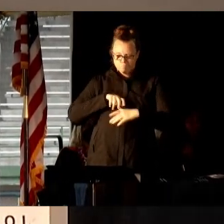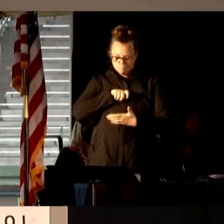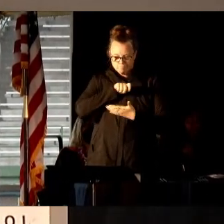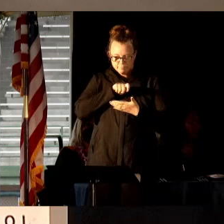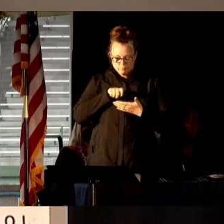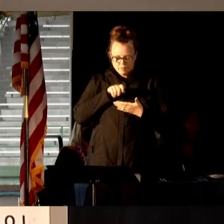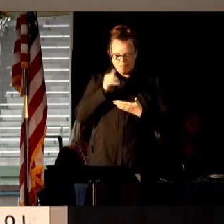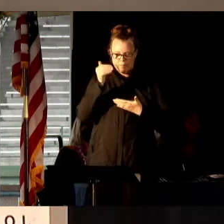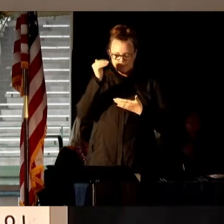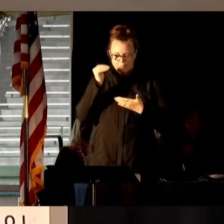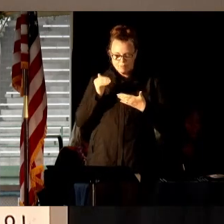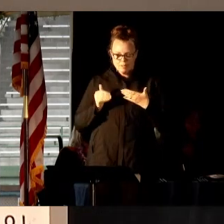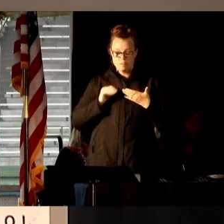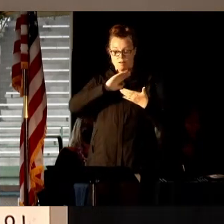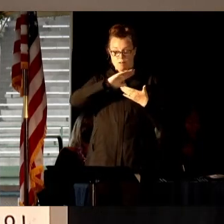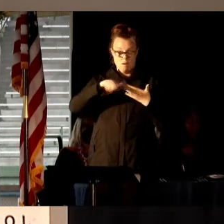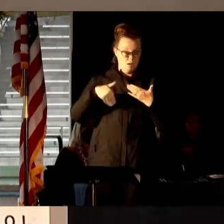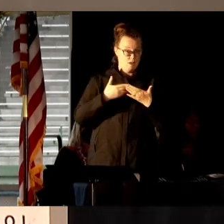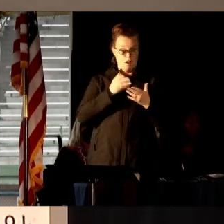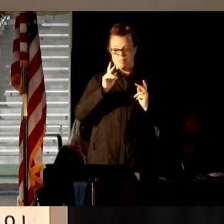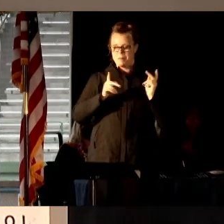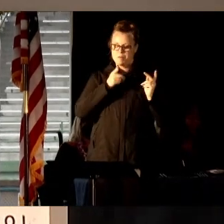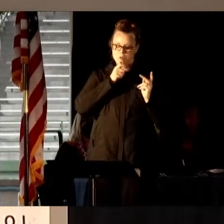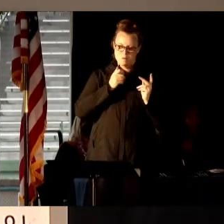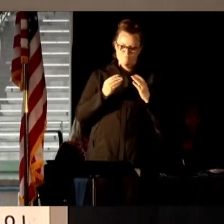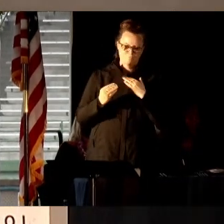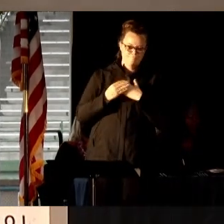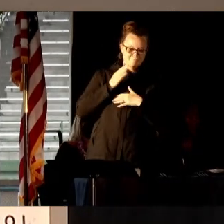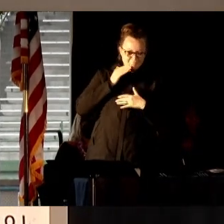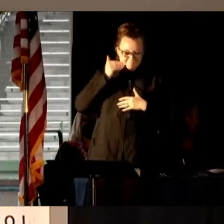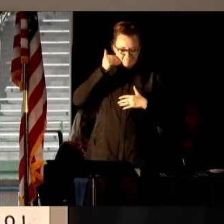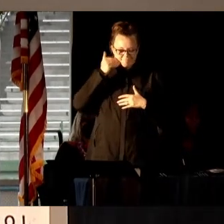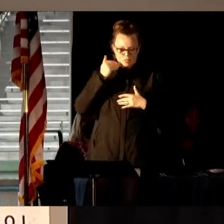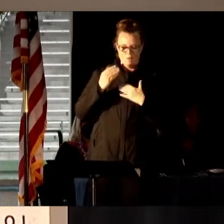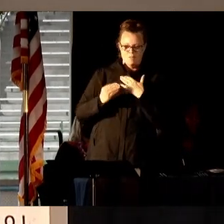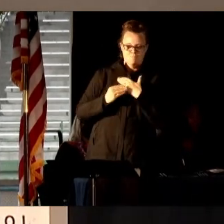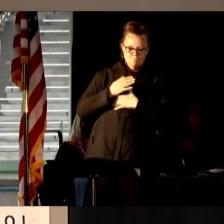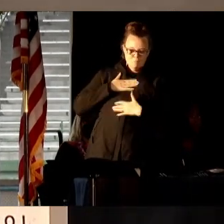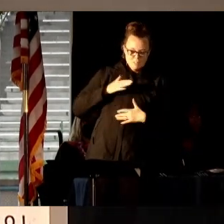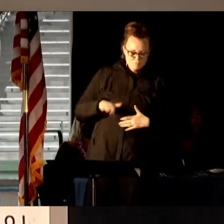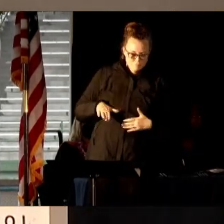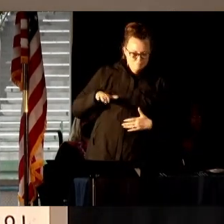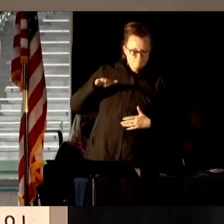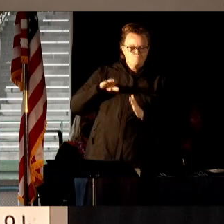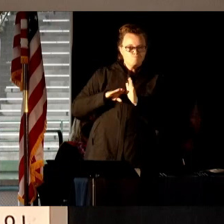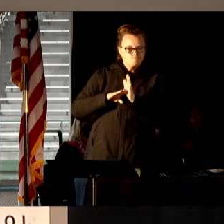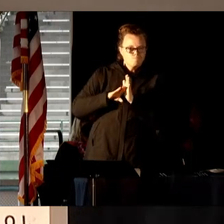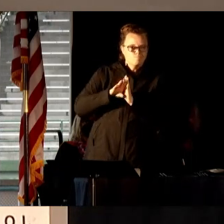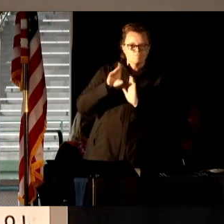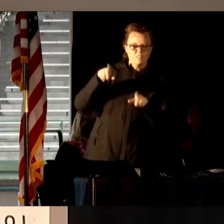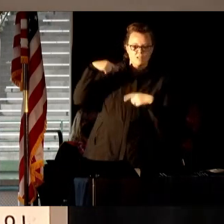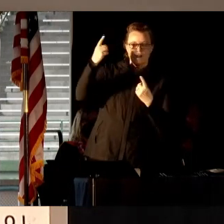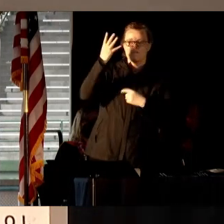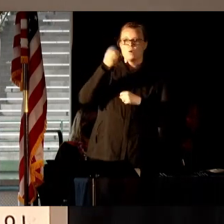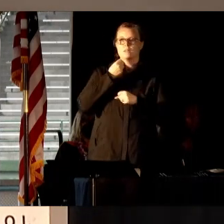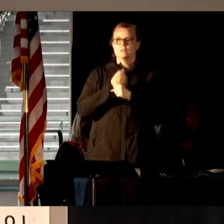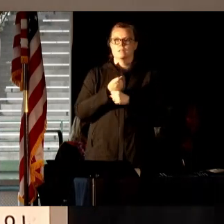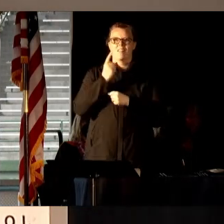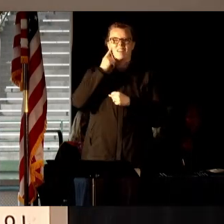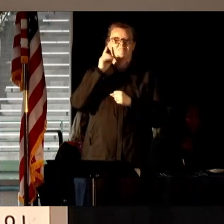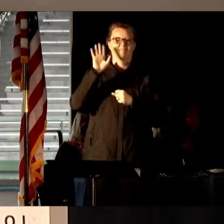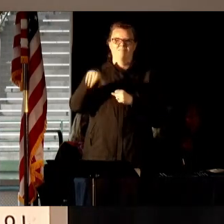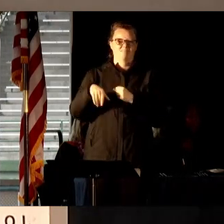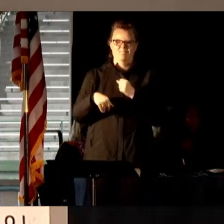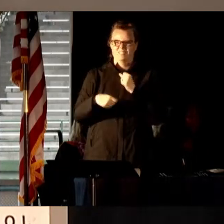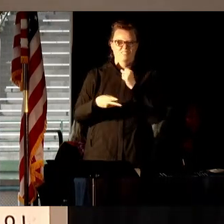the people at Gila who've made me smile and helped me to grow over these past 4 years, I realized I could just save time